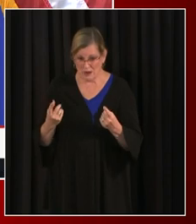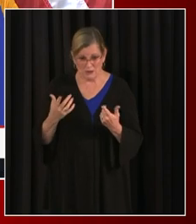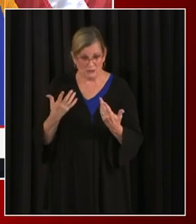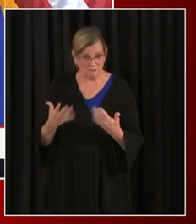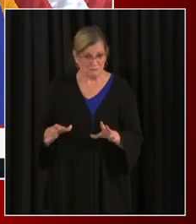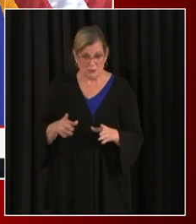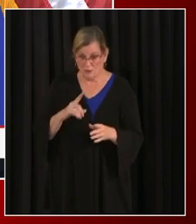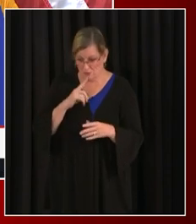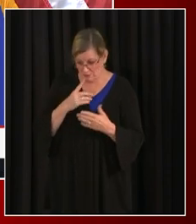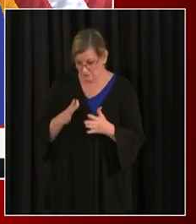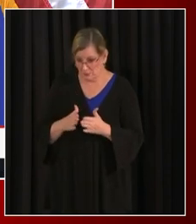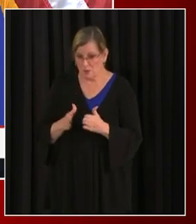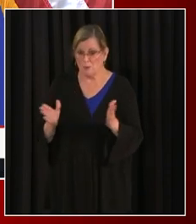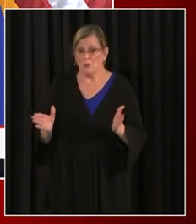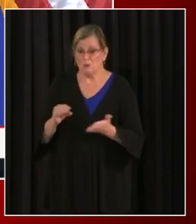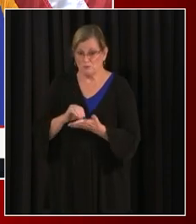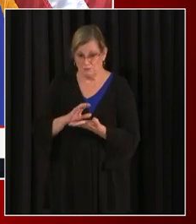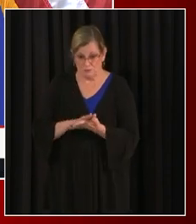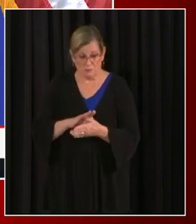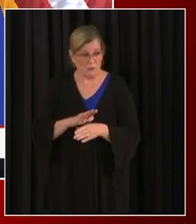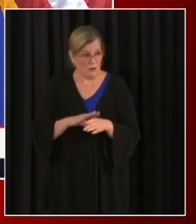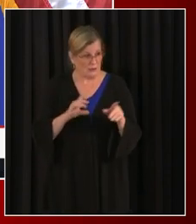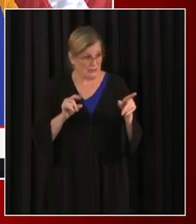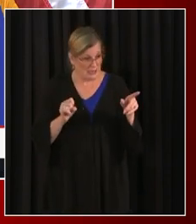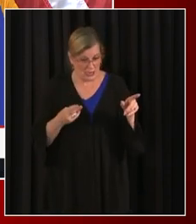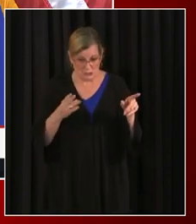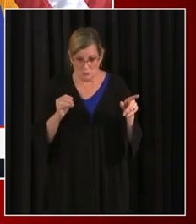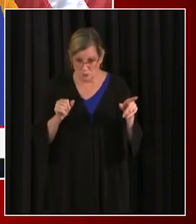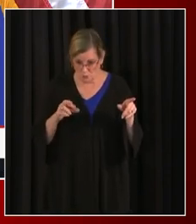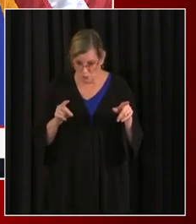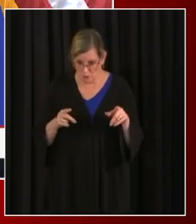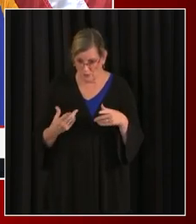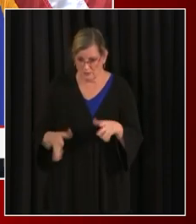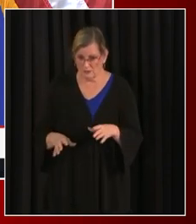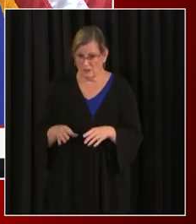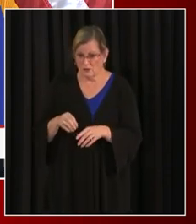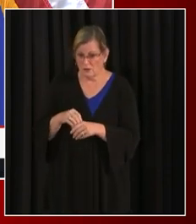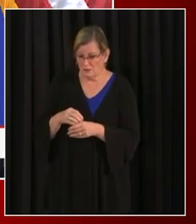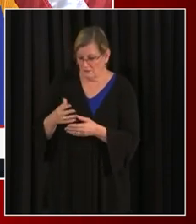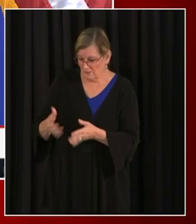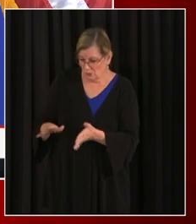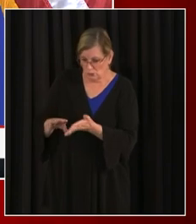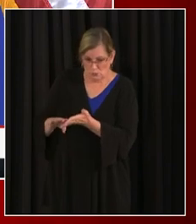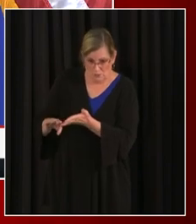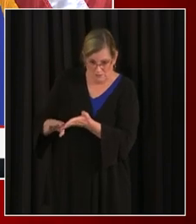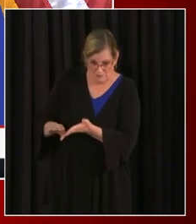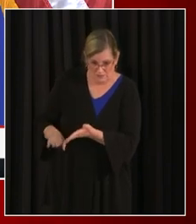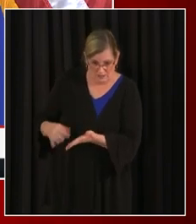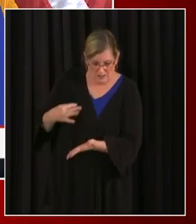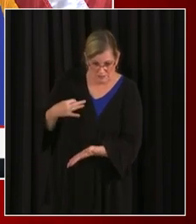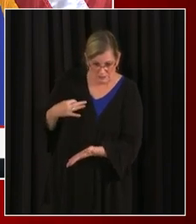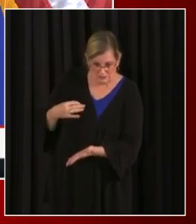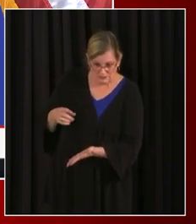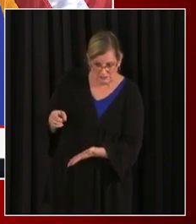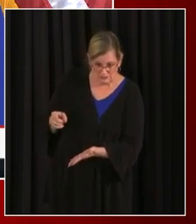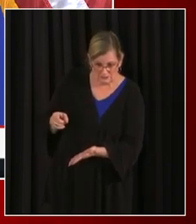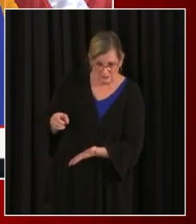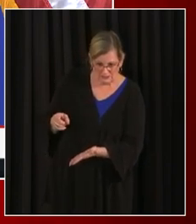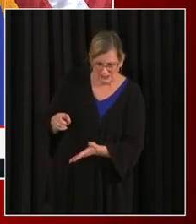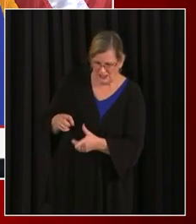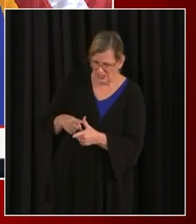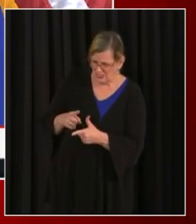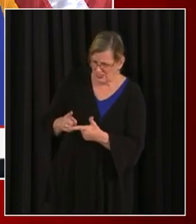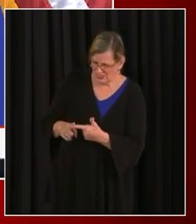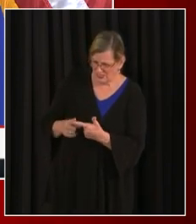public record on your dashboard. Here are the businesses that have submitted waiver applications. And then you